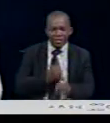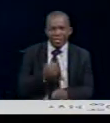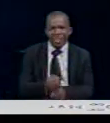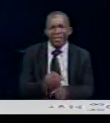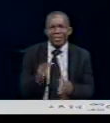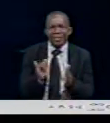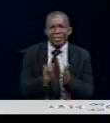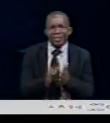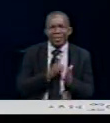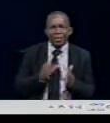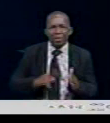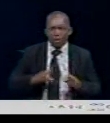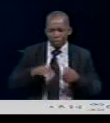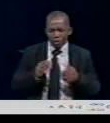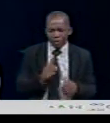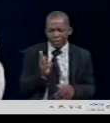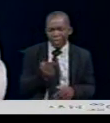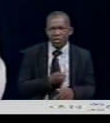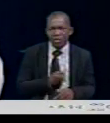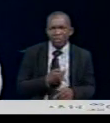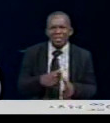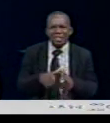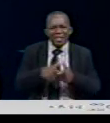grant us greater